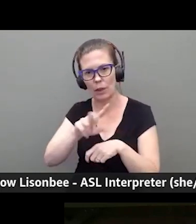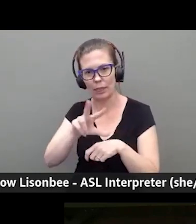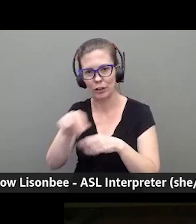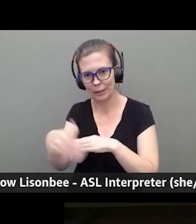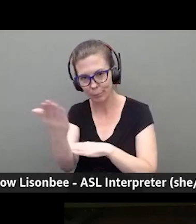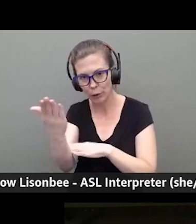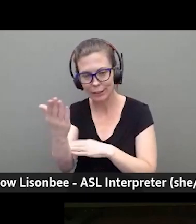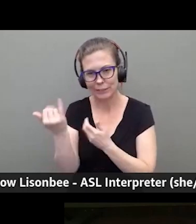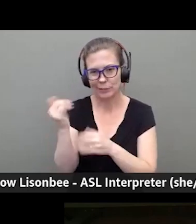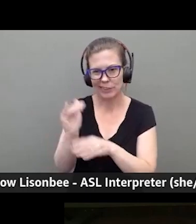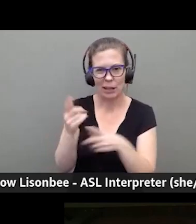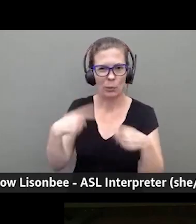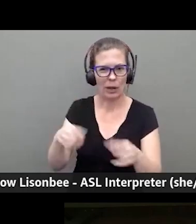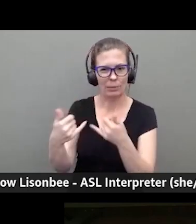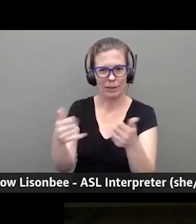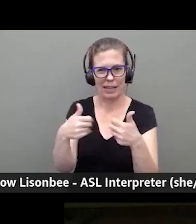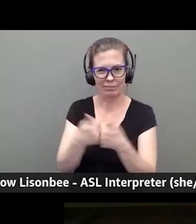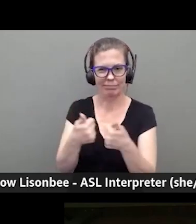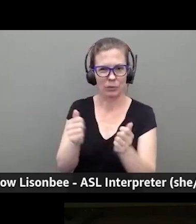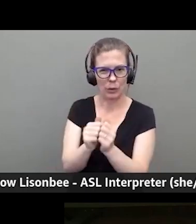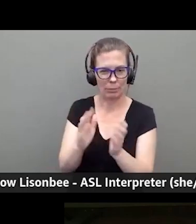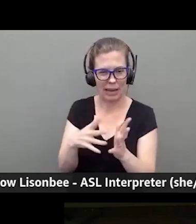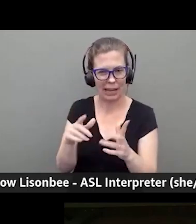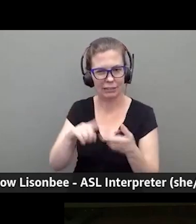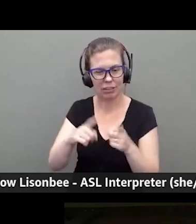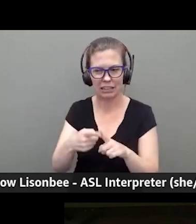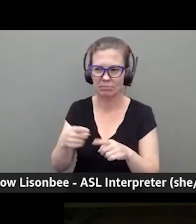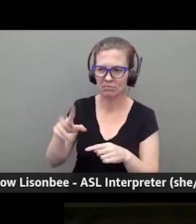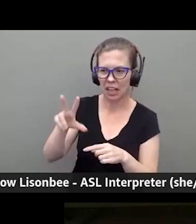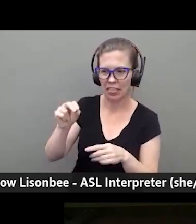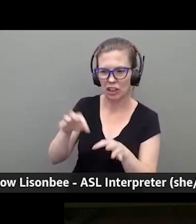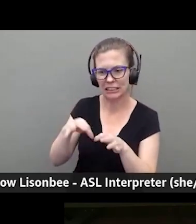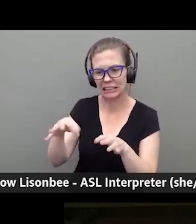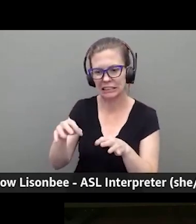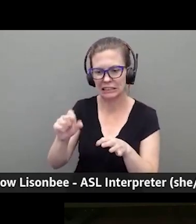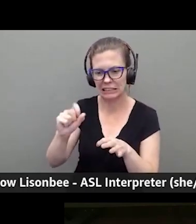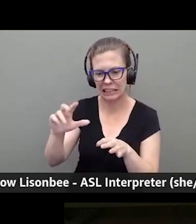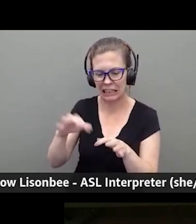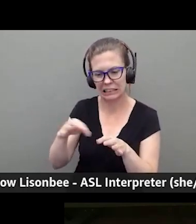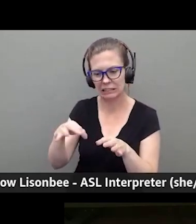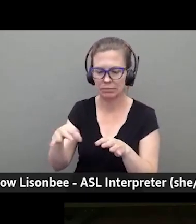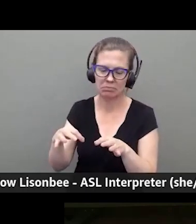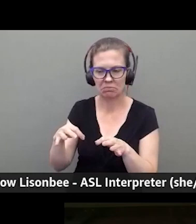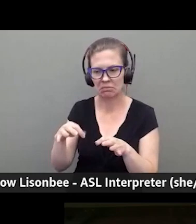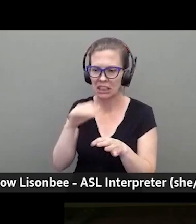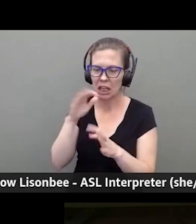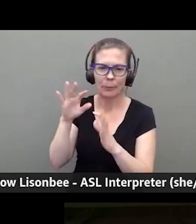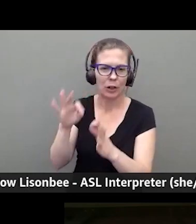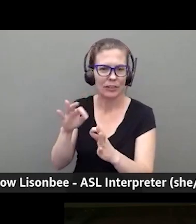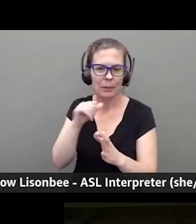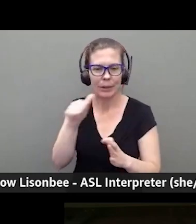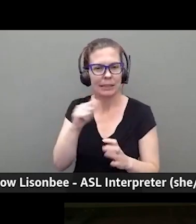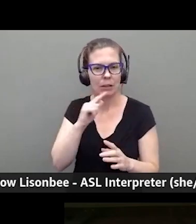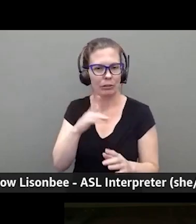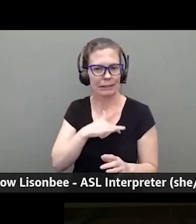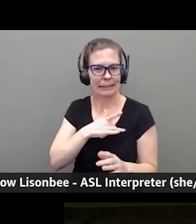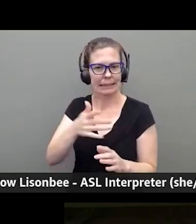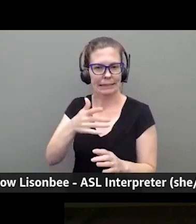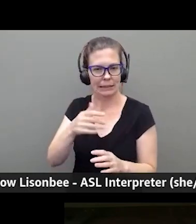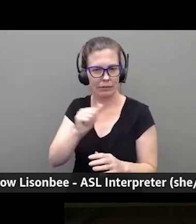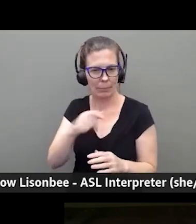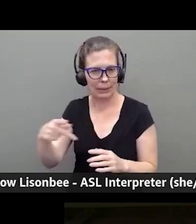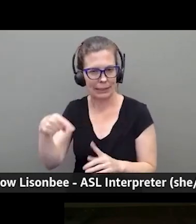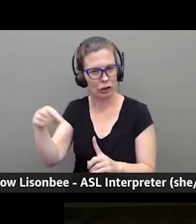friends, 30 seconds of latency, it's not perfect, but it's not a latency sensitive application,